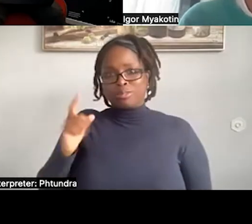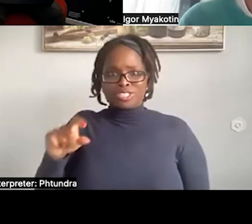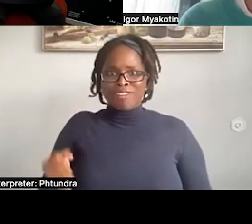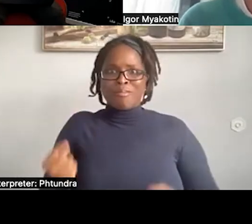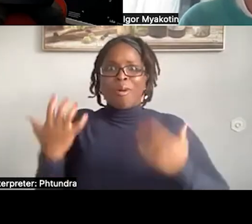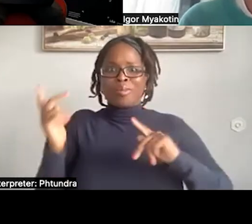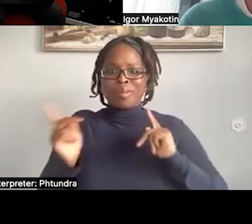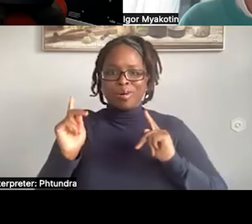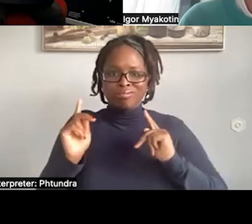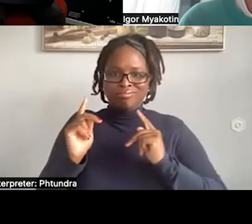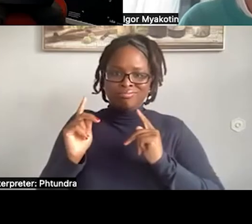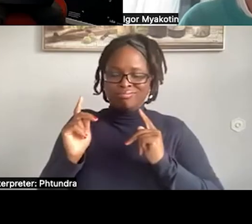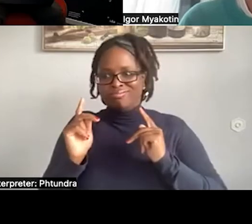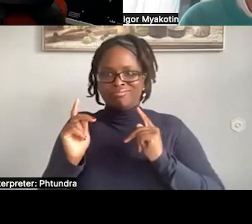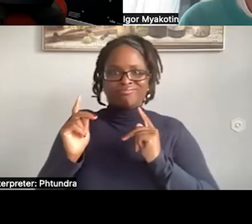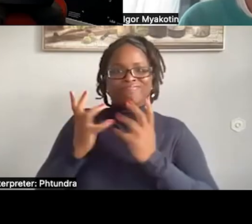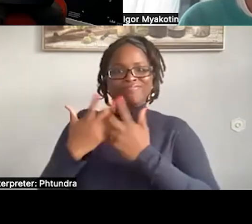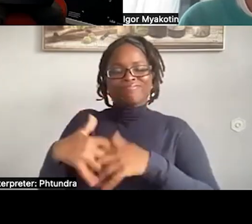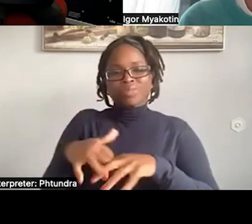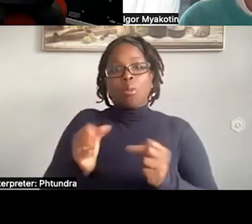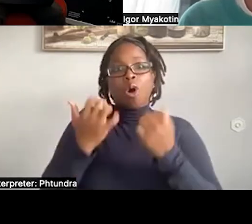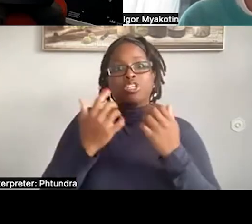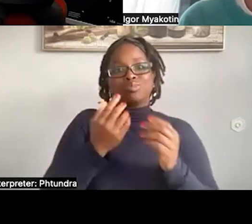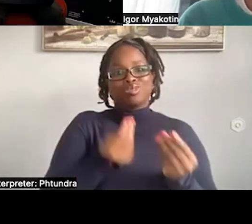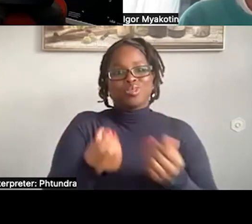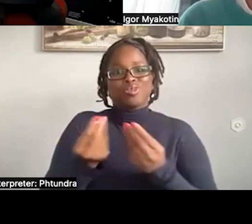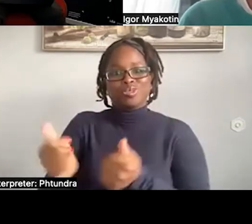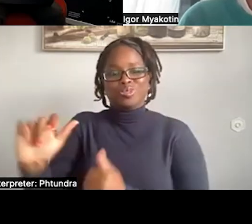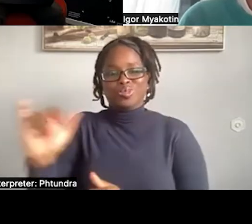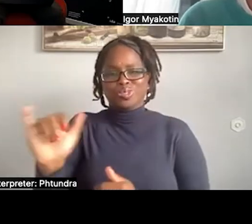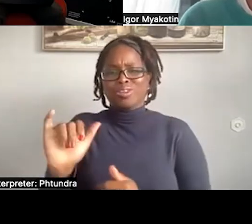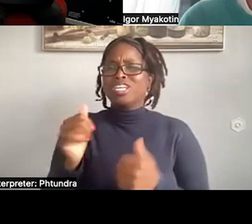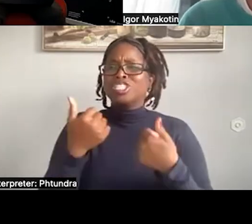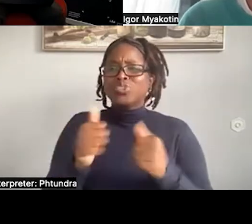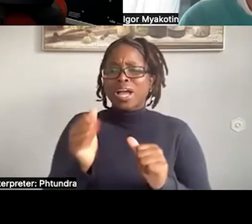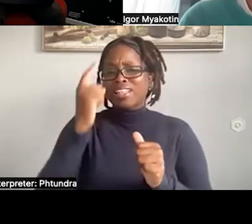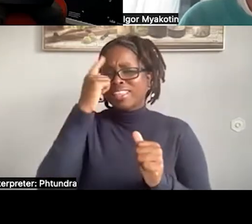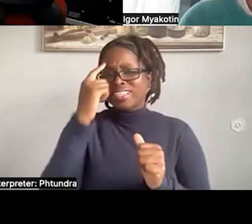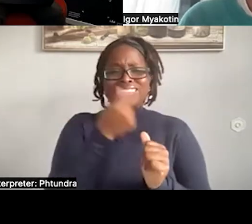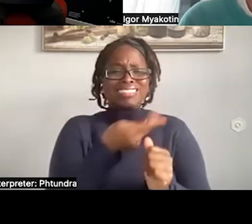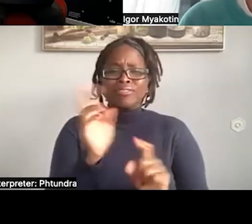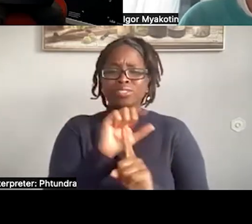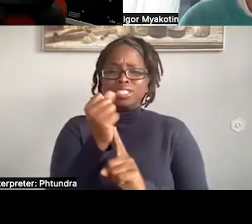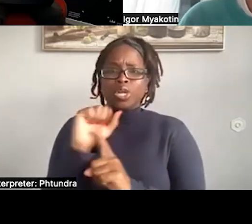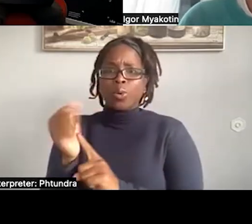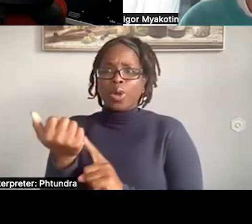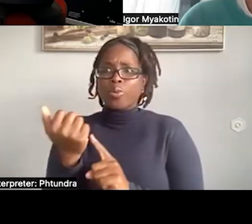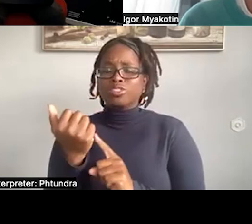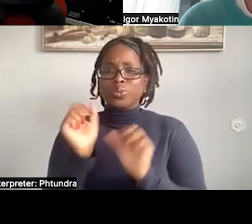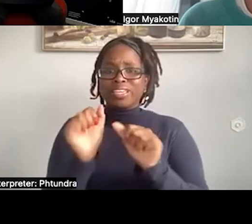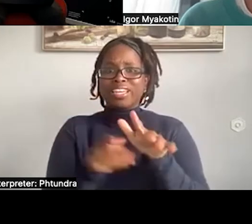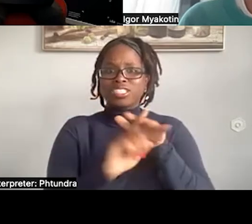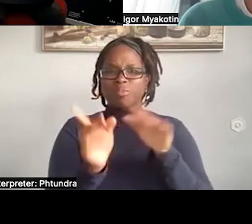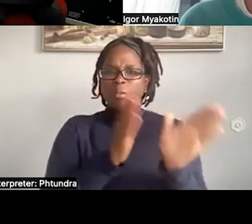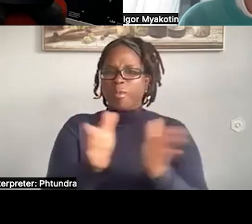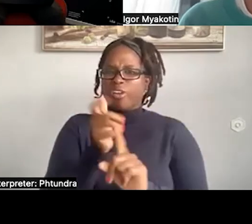you know, not only one solution, but to try to think at least 2 or 3, and to prepare everything,